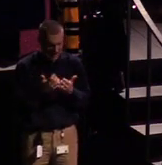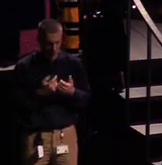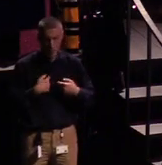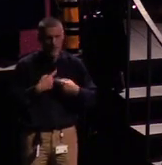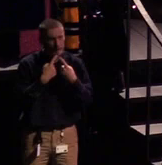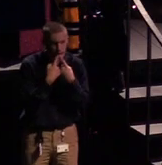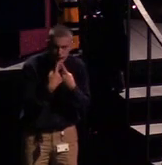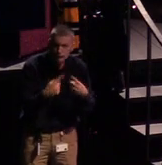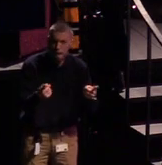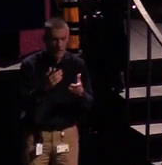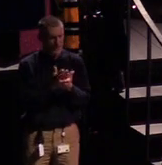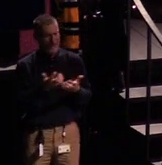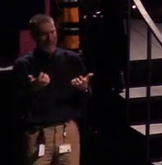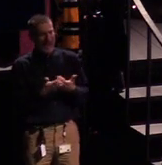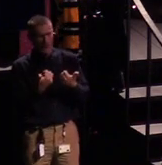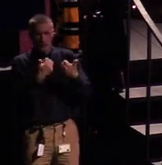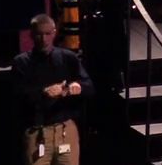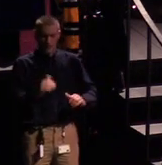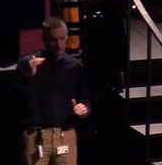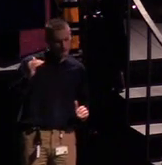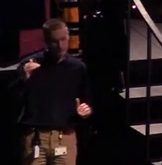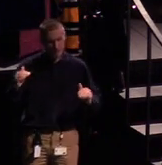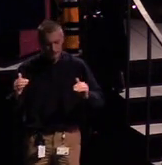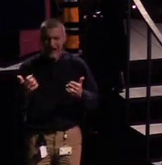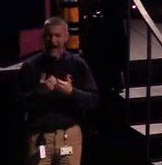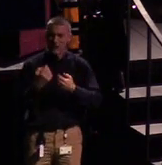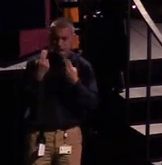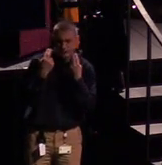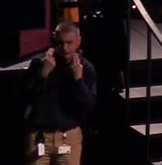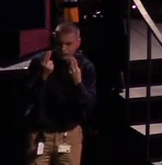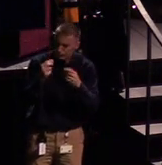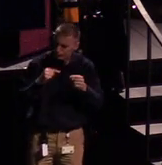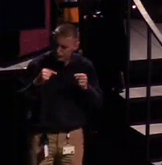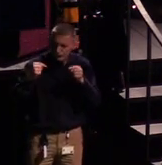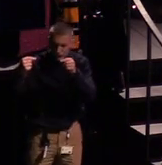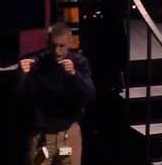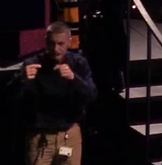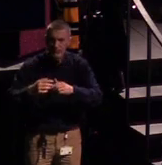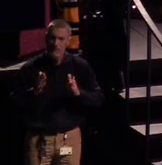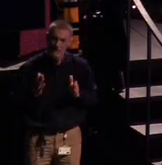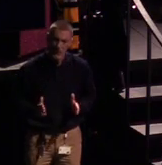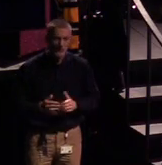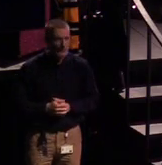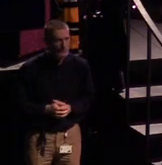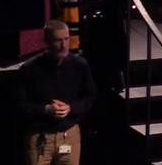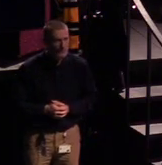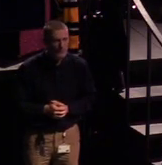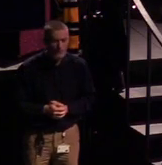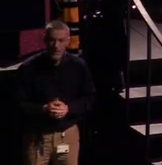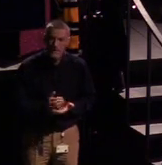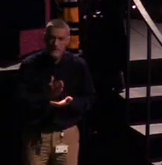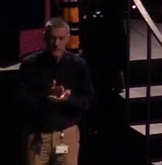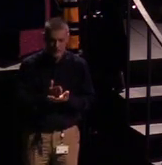talk plan create and resist biscuit biscuit one of the most pernicious